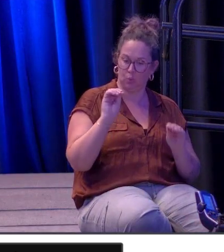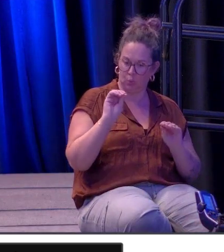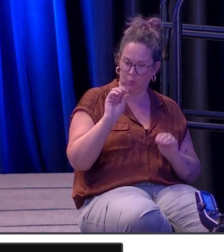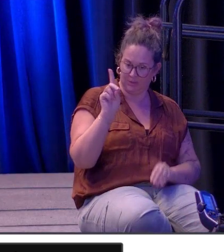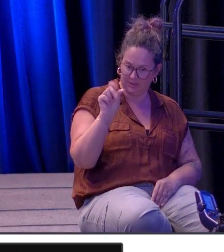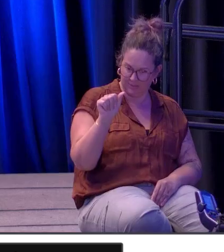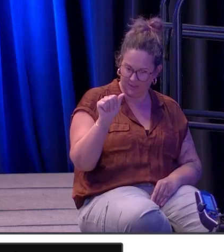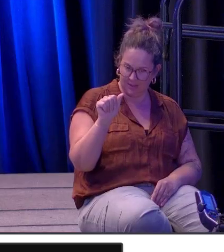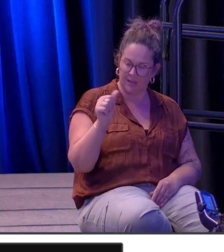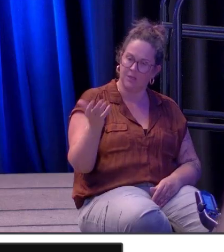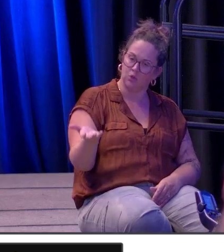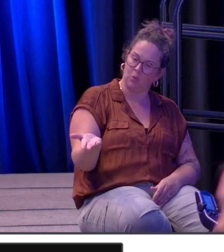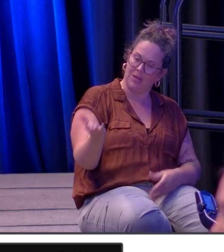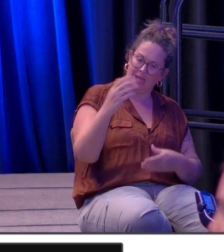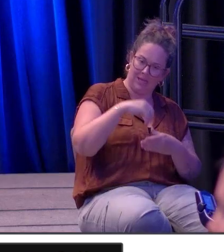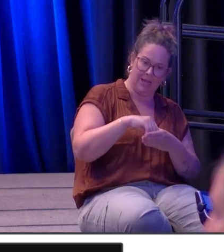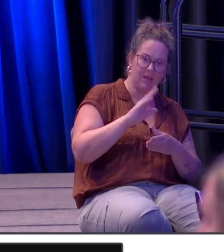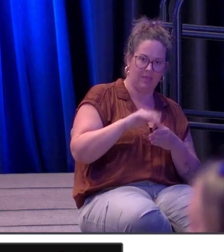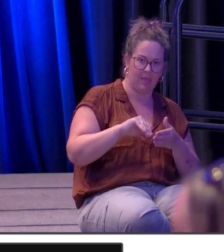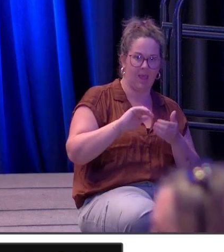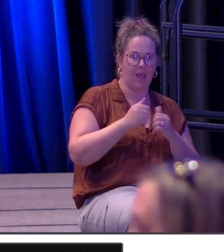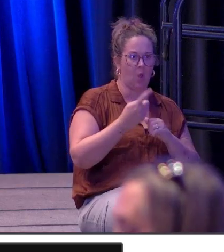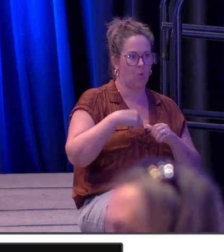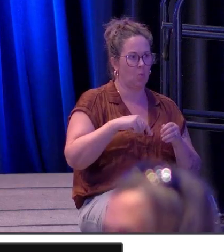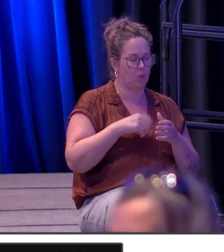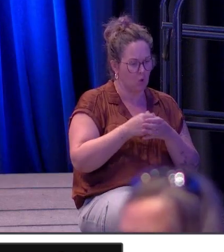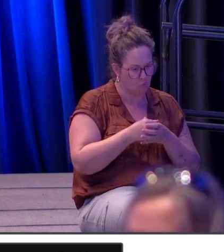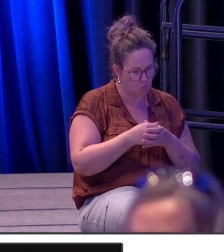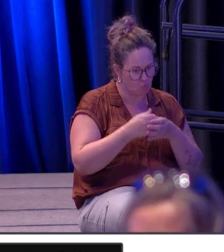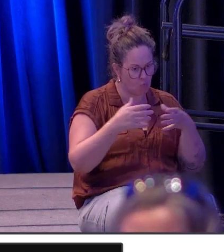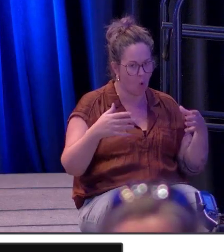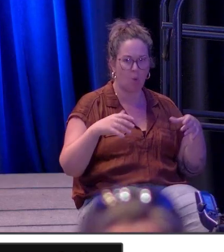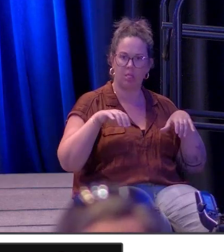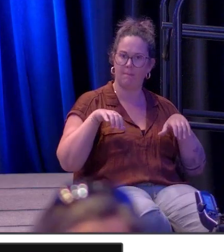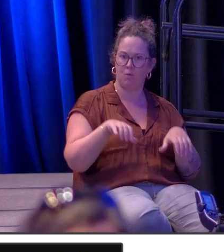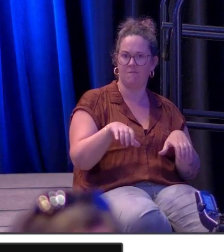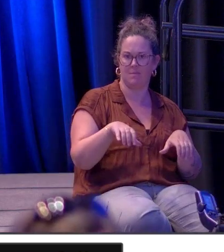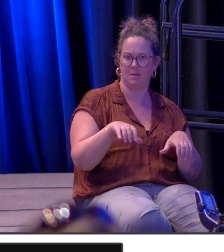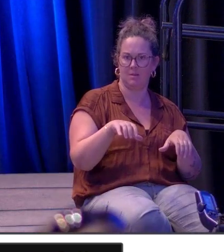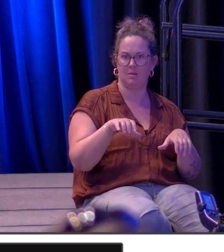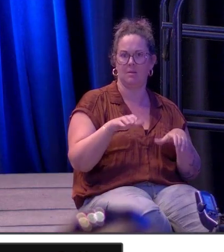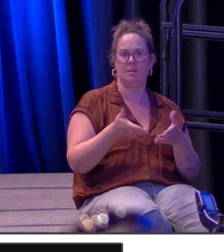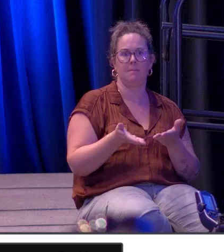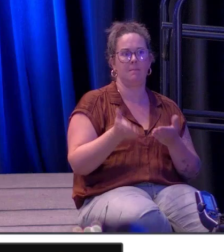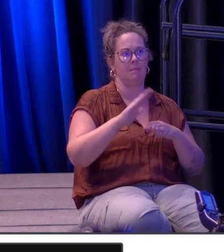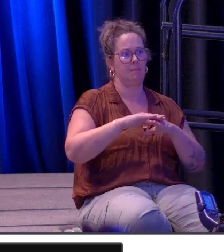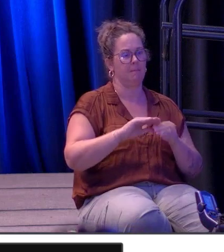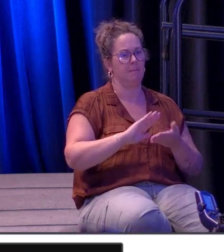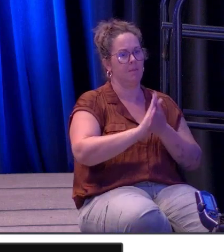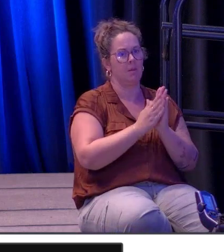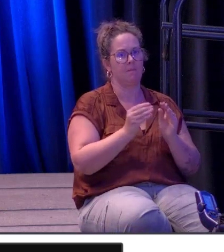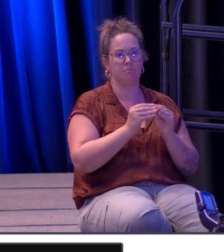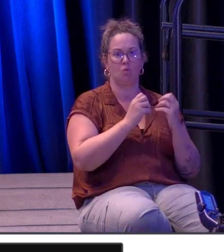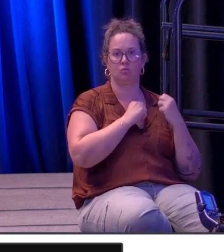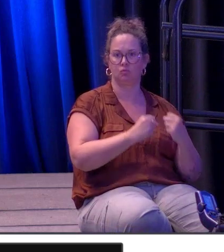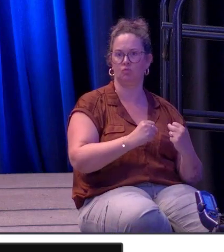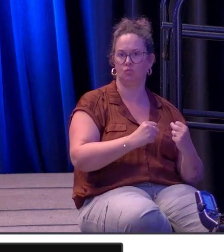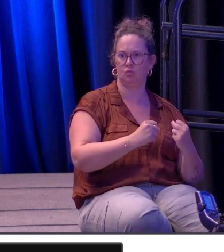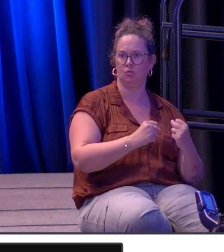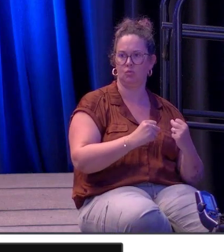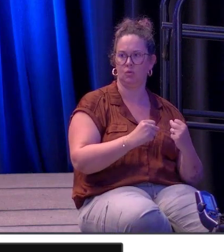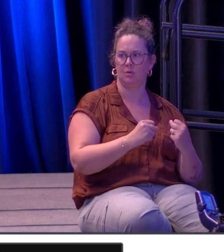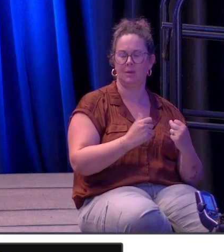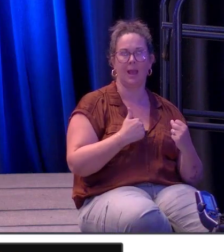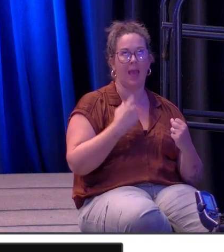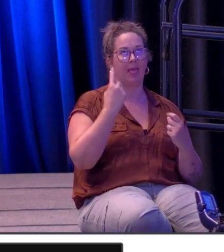the movement gets bigger. That's how we get stronger. And that's, to me, I always think about a